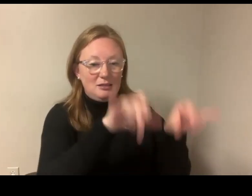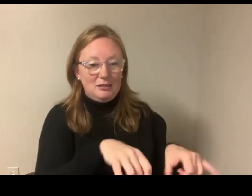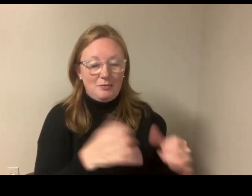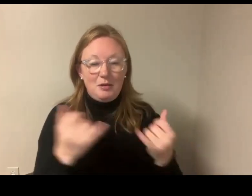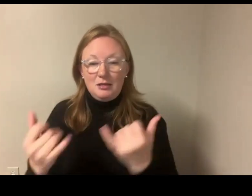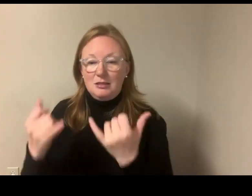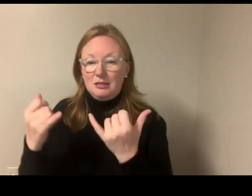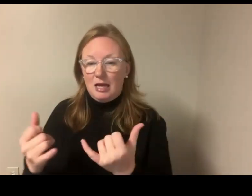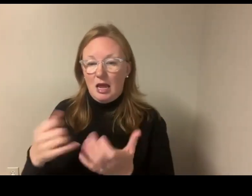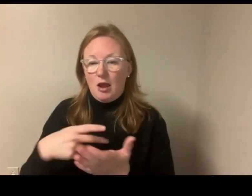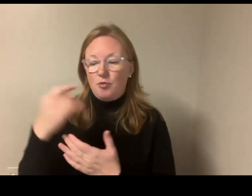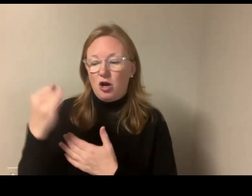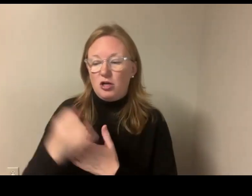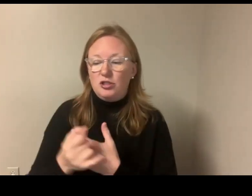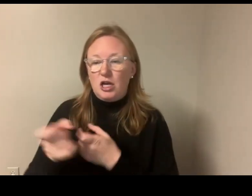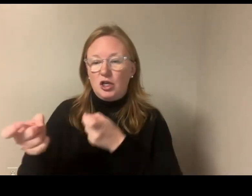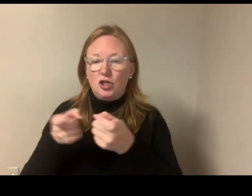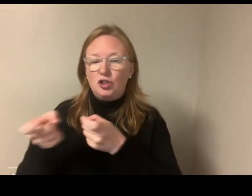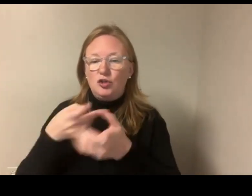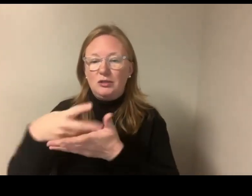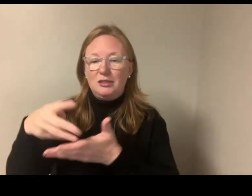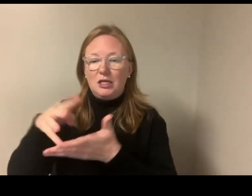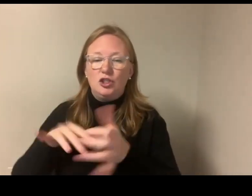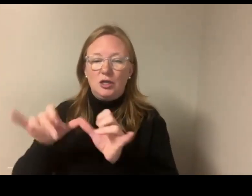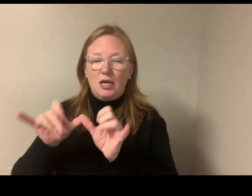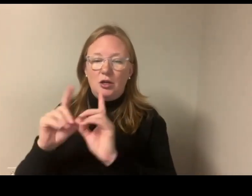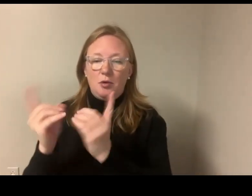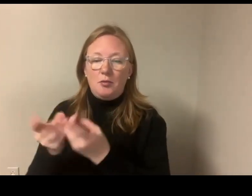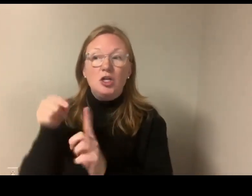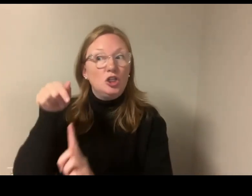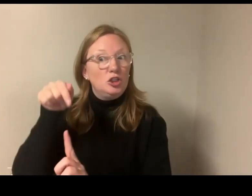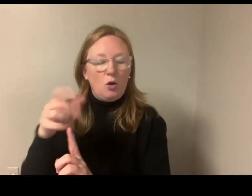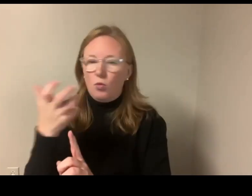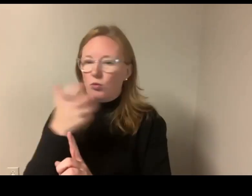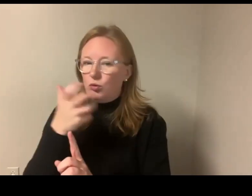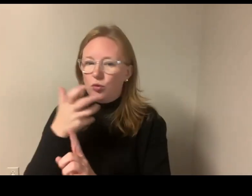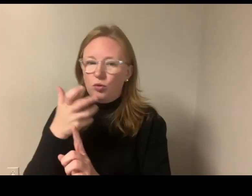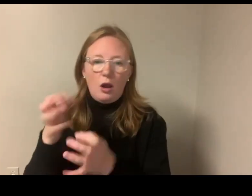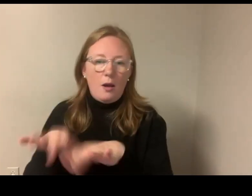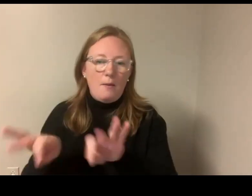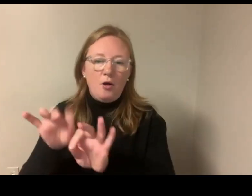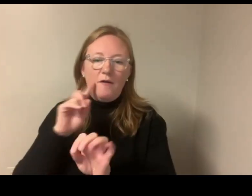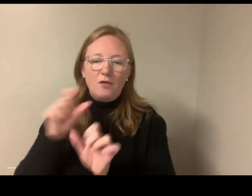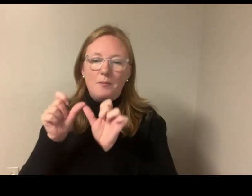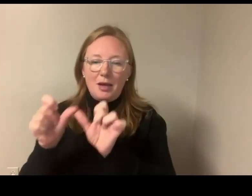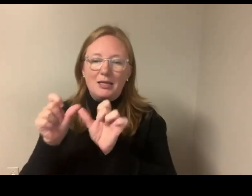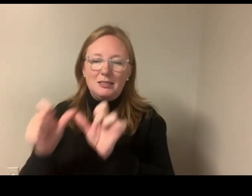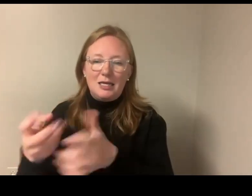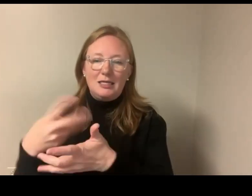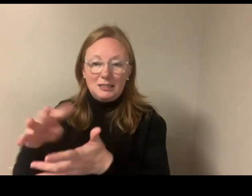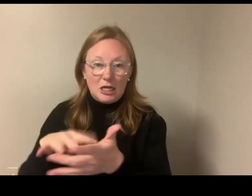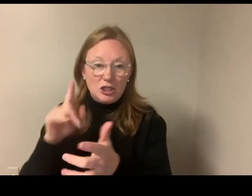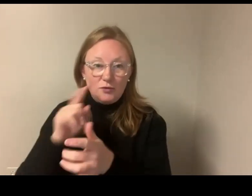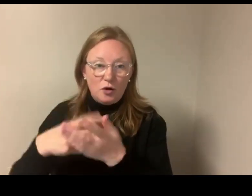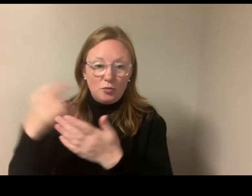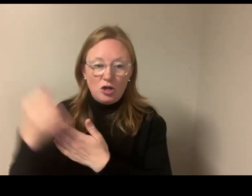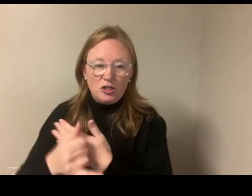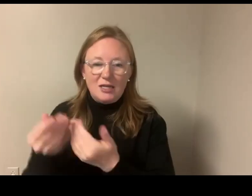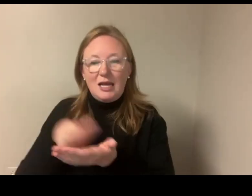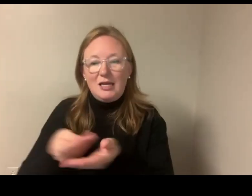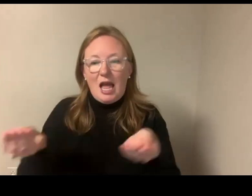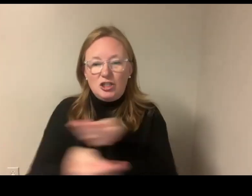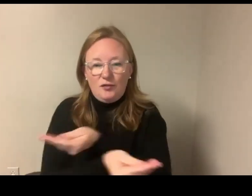as a project controls scheduler in the engineering department, Tiffany plays a key role in developing and maintaining project schedules and cash